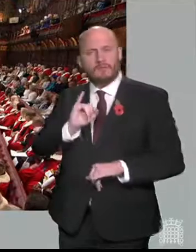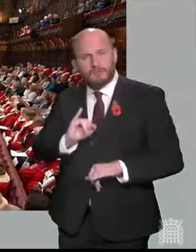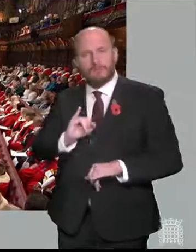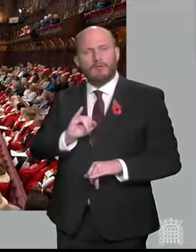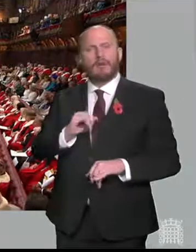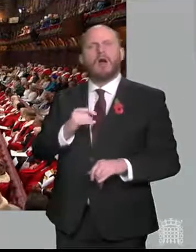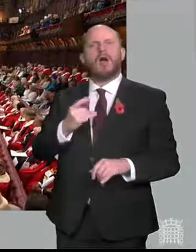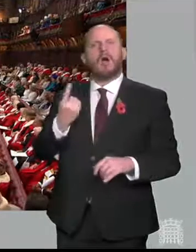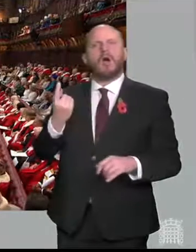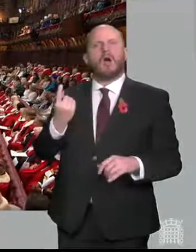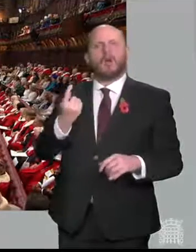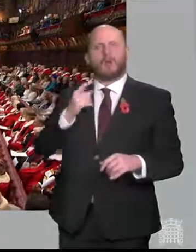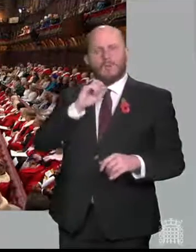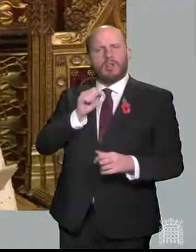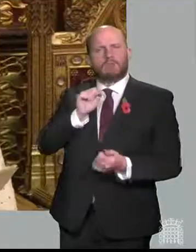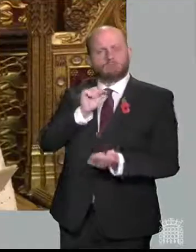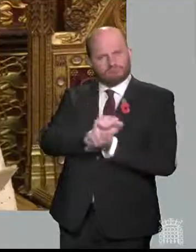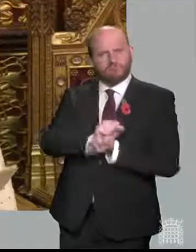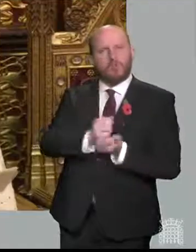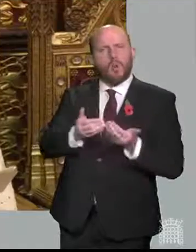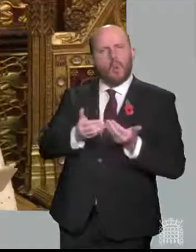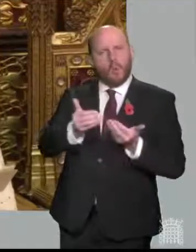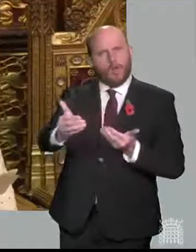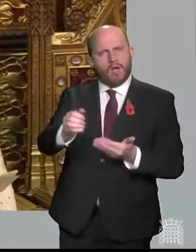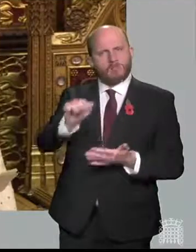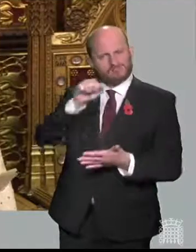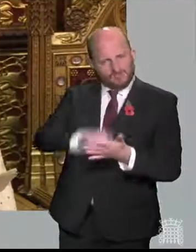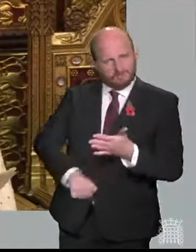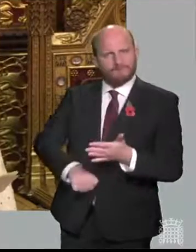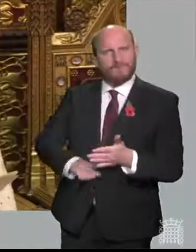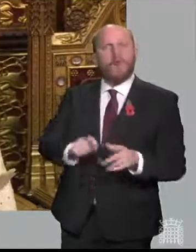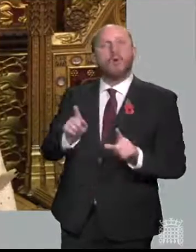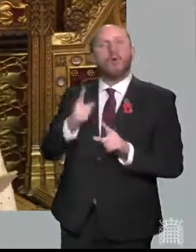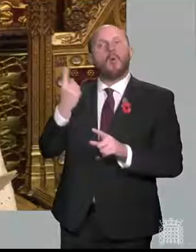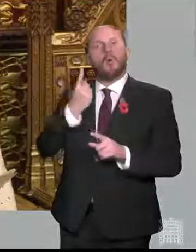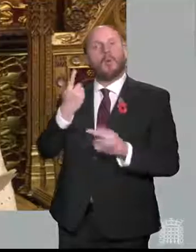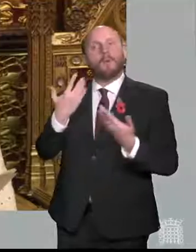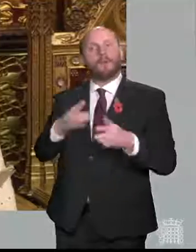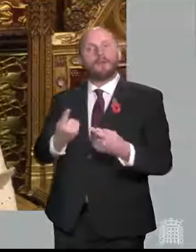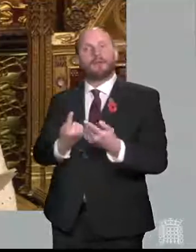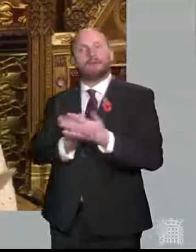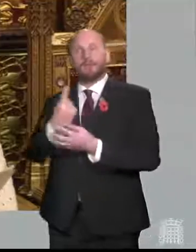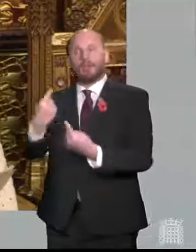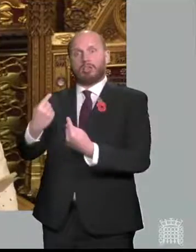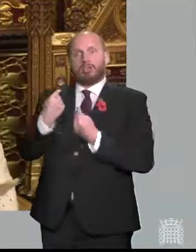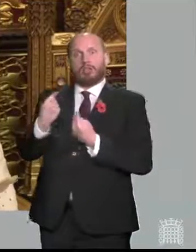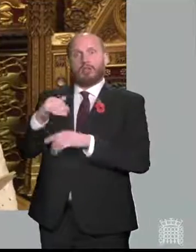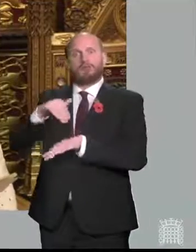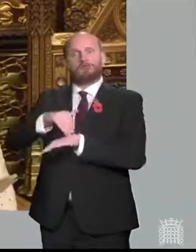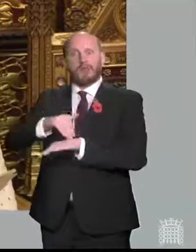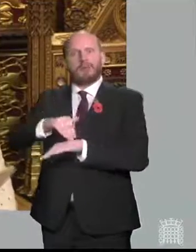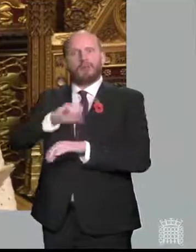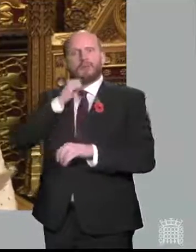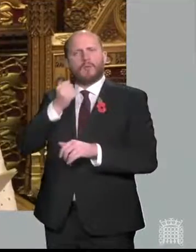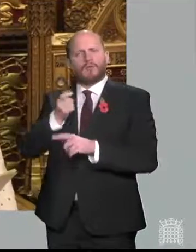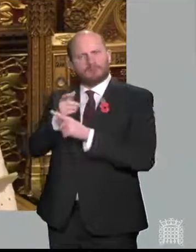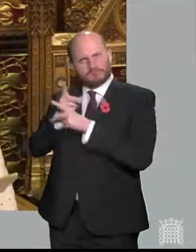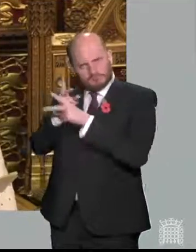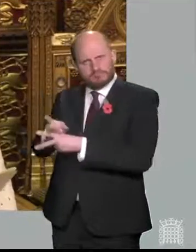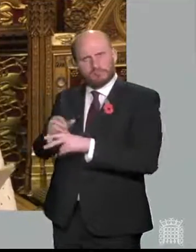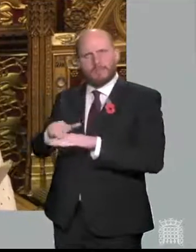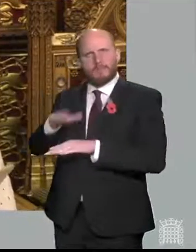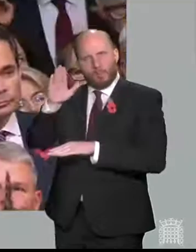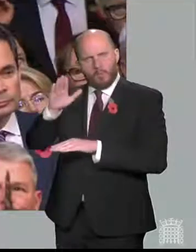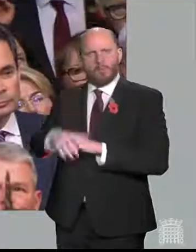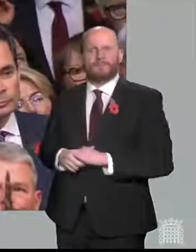of victims. My ministers will introduce legislation to empower police forces